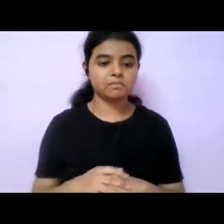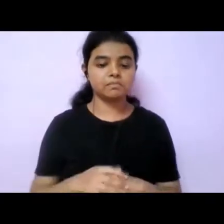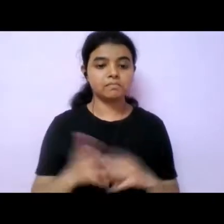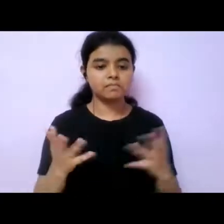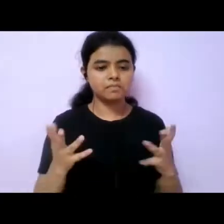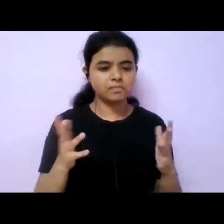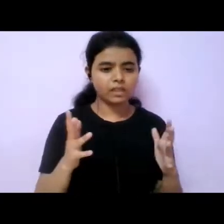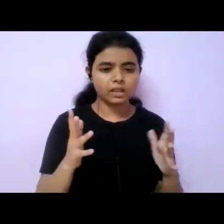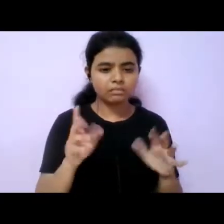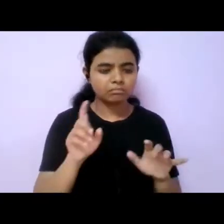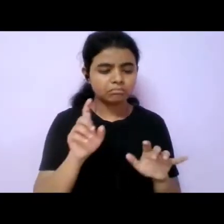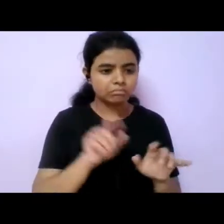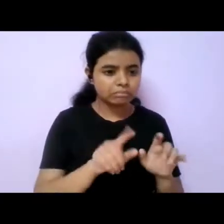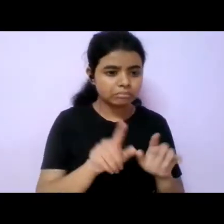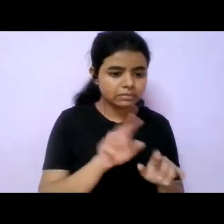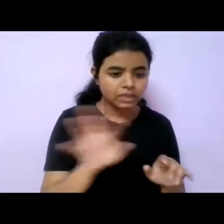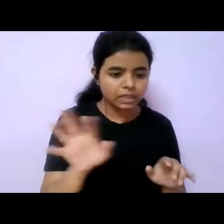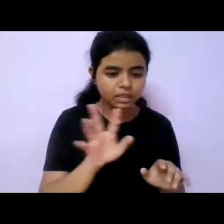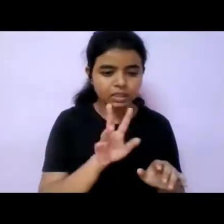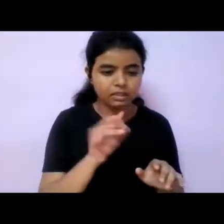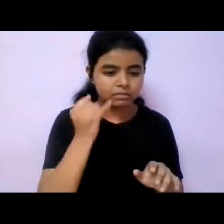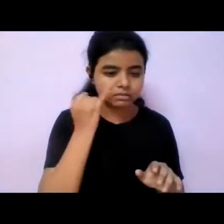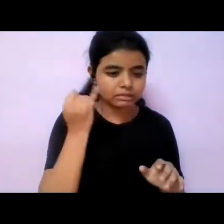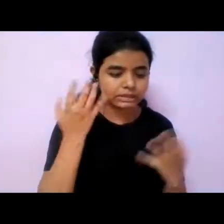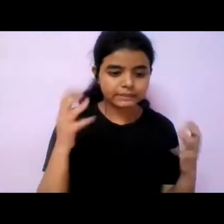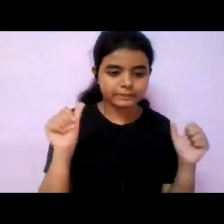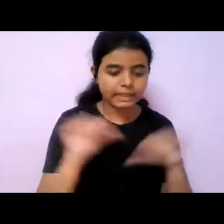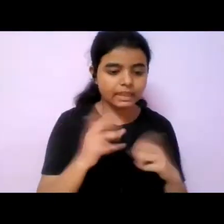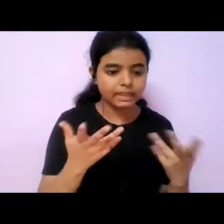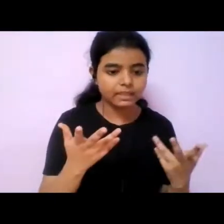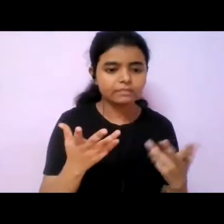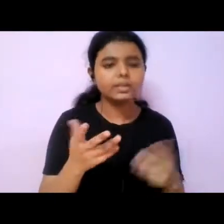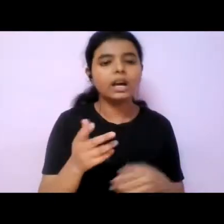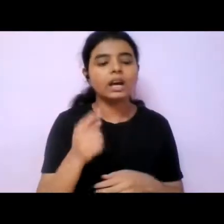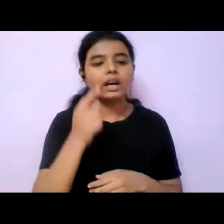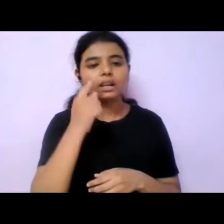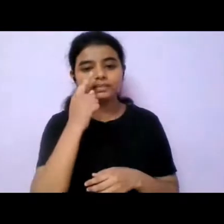Why is it not? Can the administrators help?